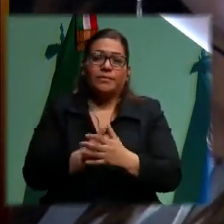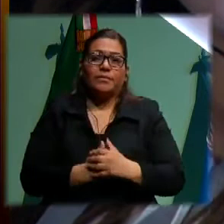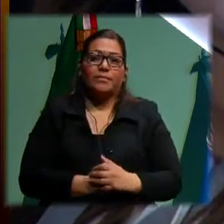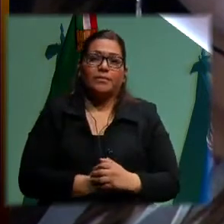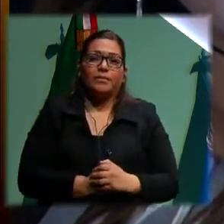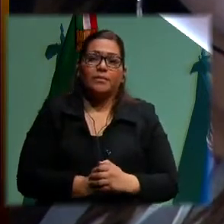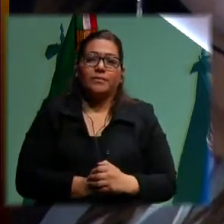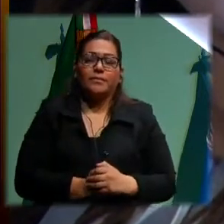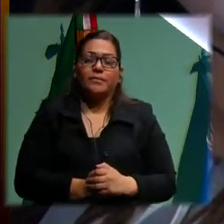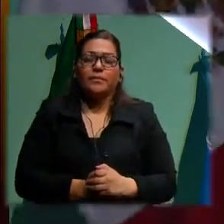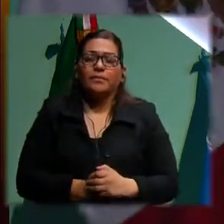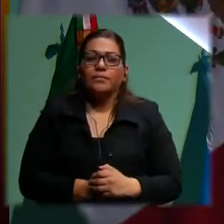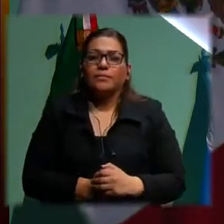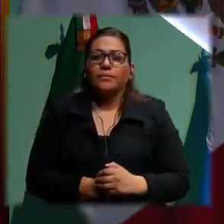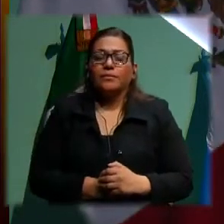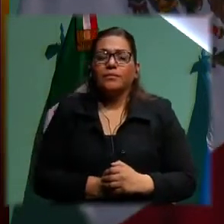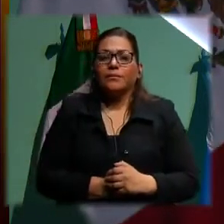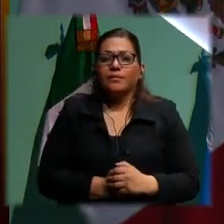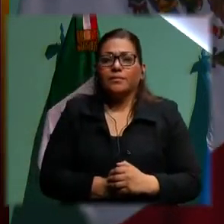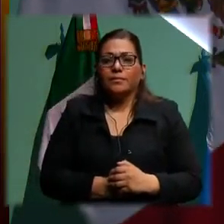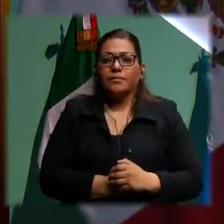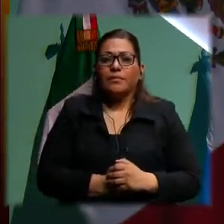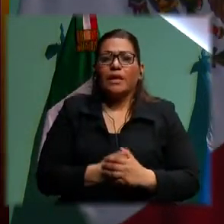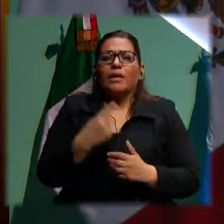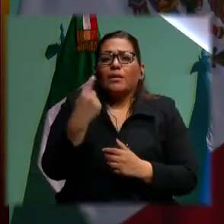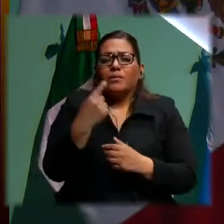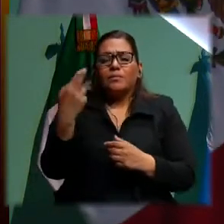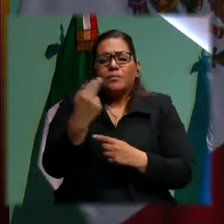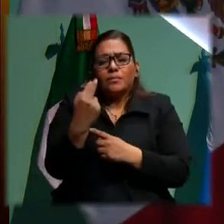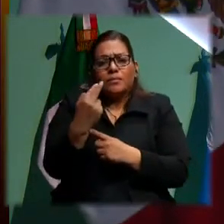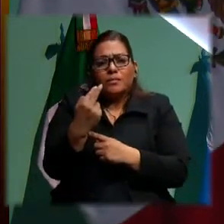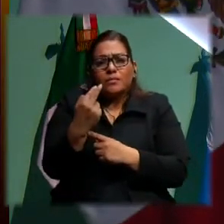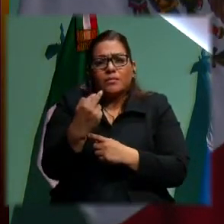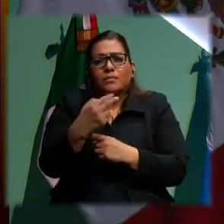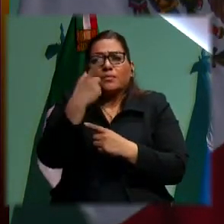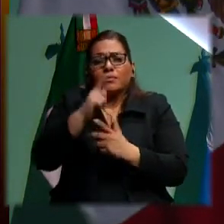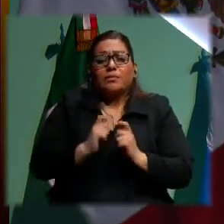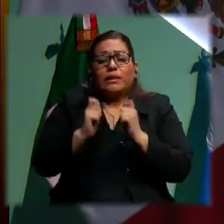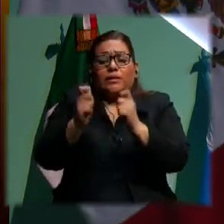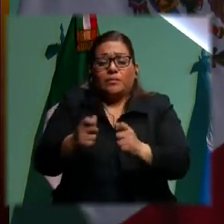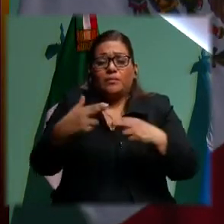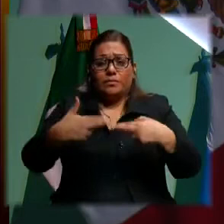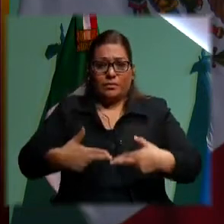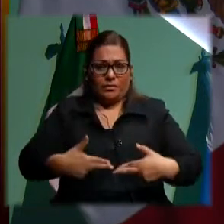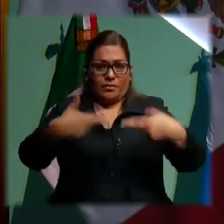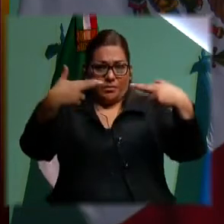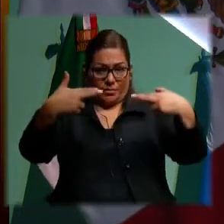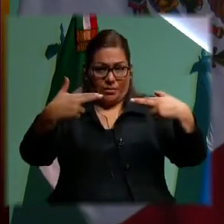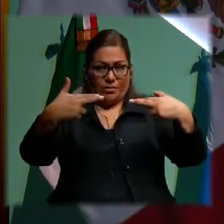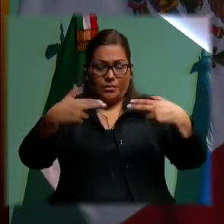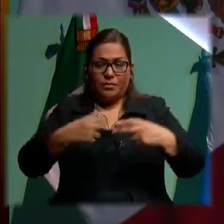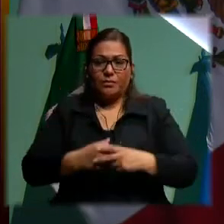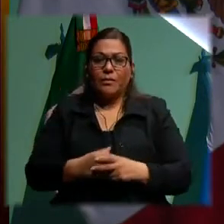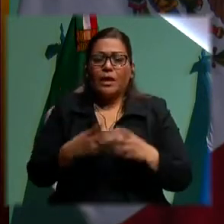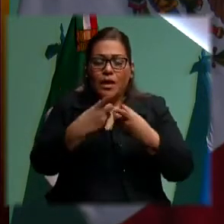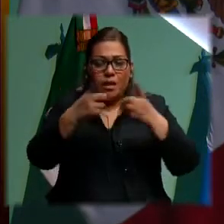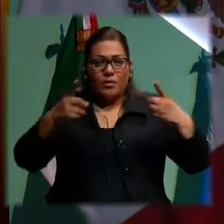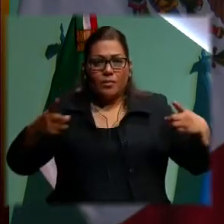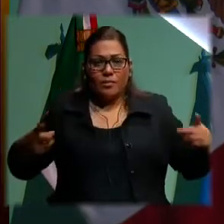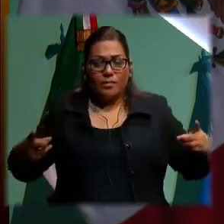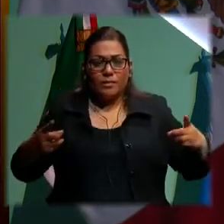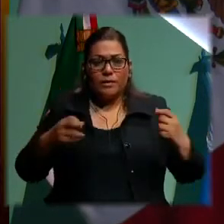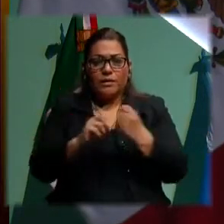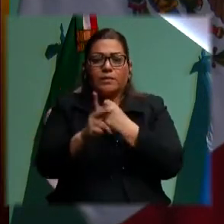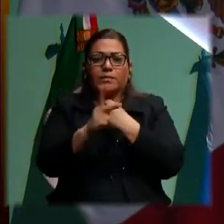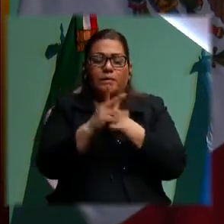What do we do for sustainability of the businesses that are being developed by the people in the village? I